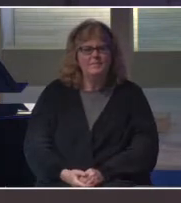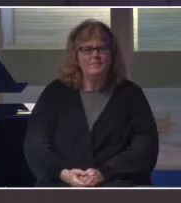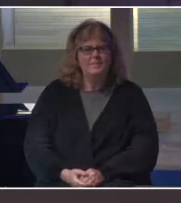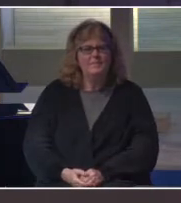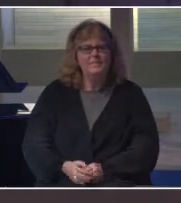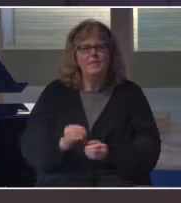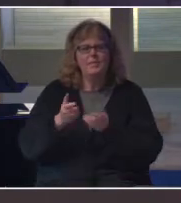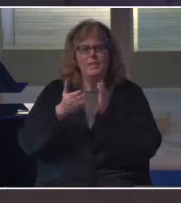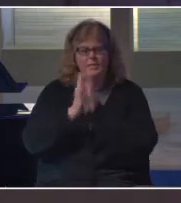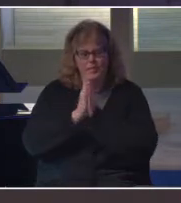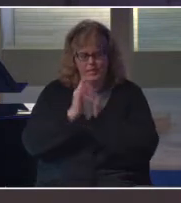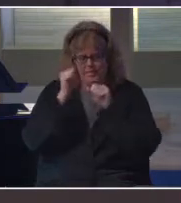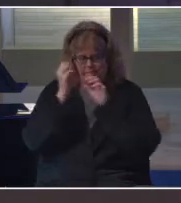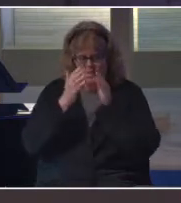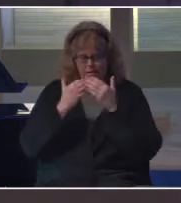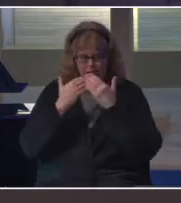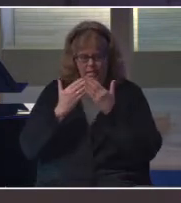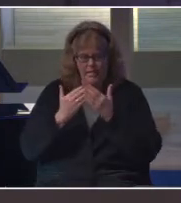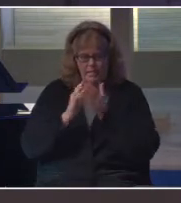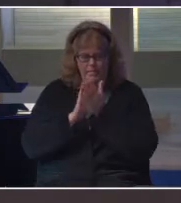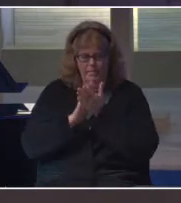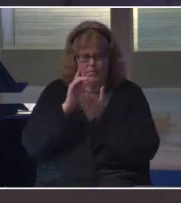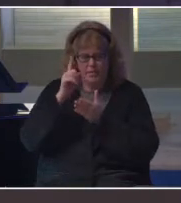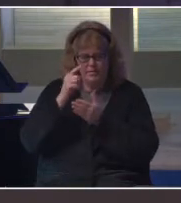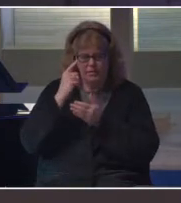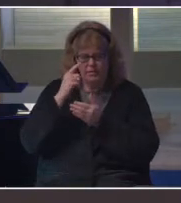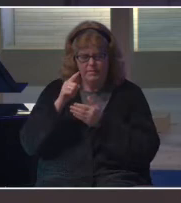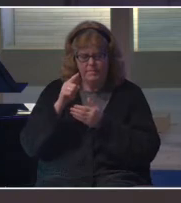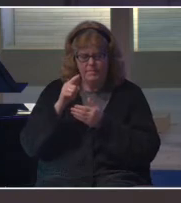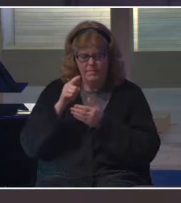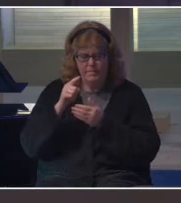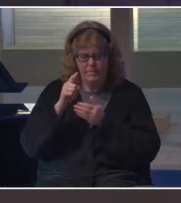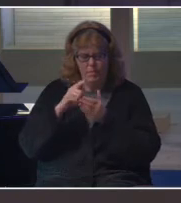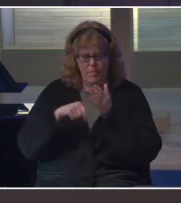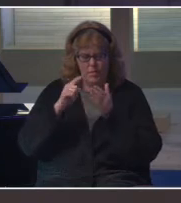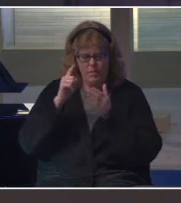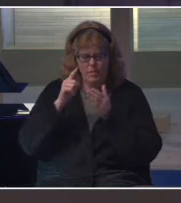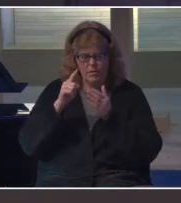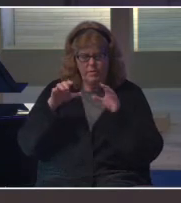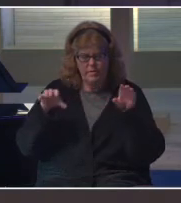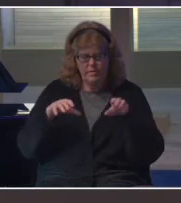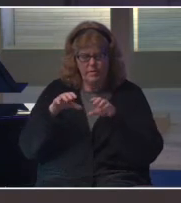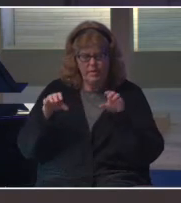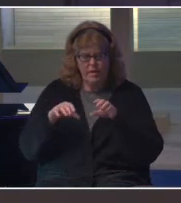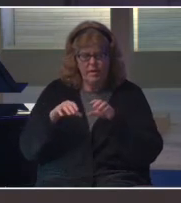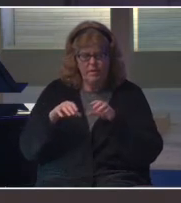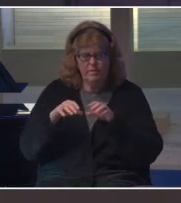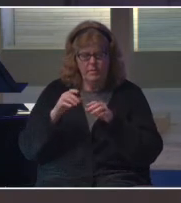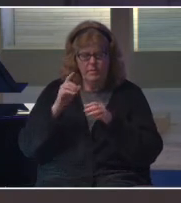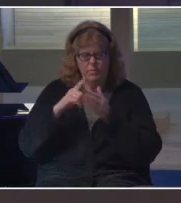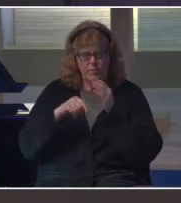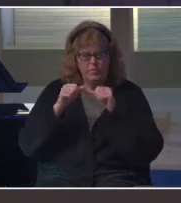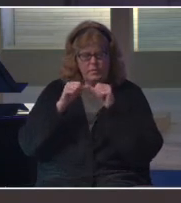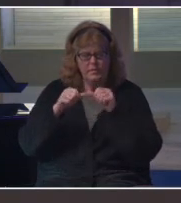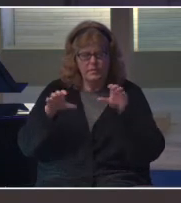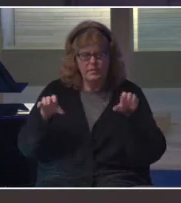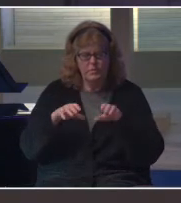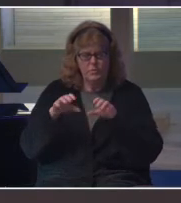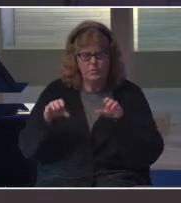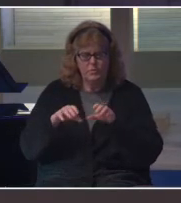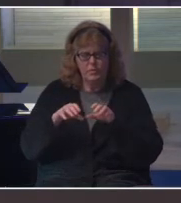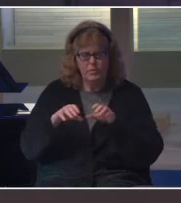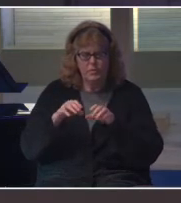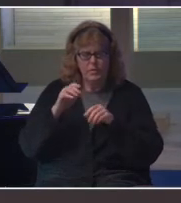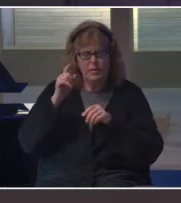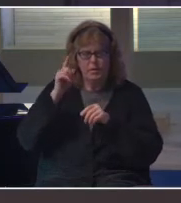Well, let me pray. Father, I do thank you and praise you for just what you have done and what you continue to do, that